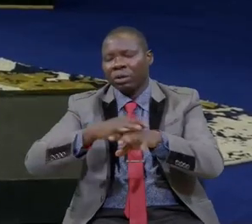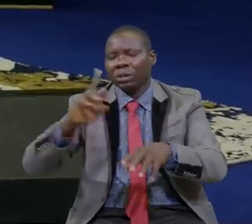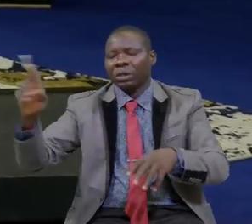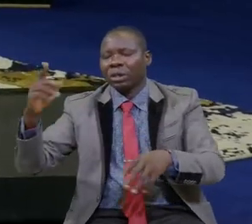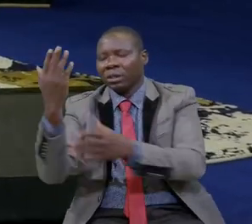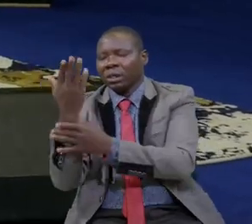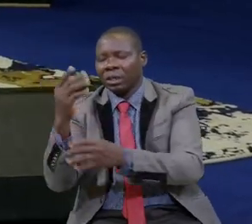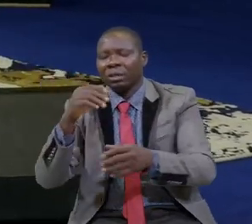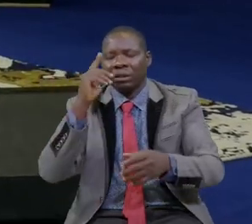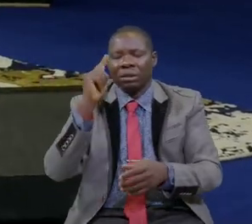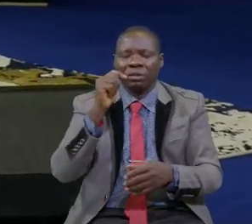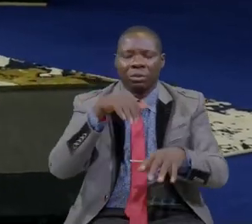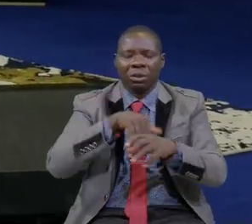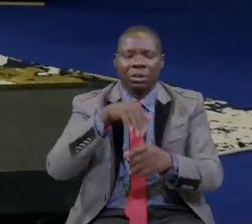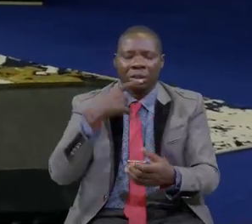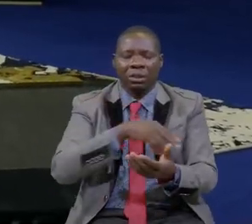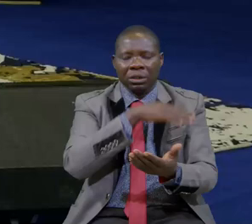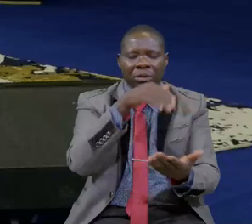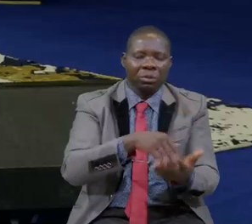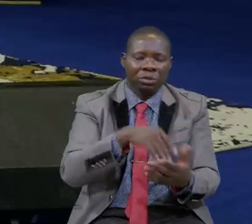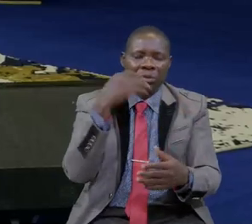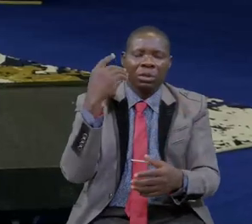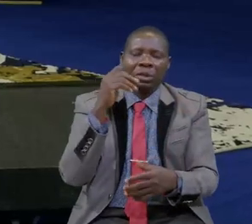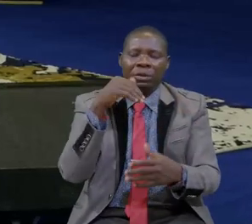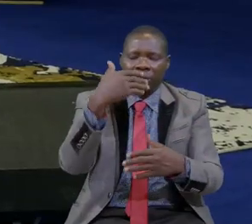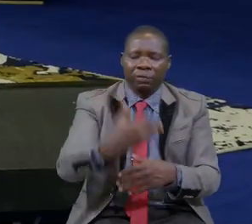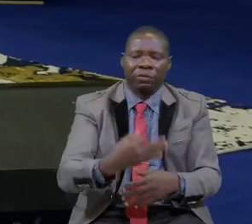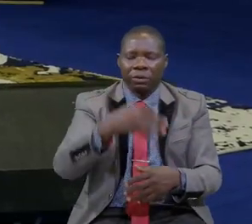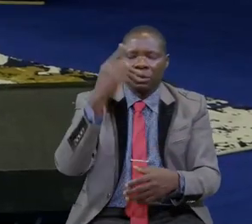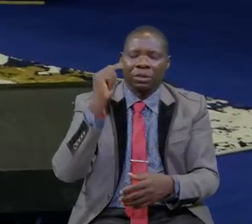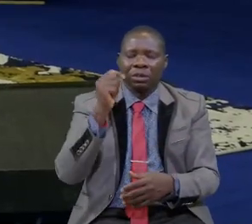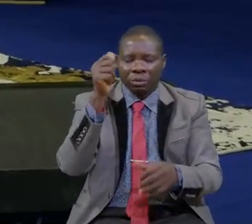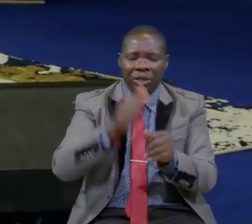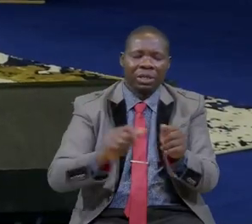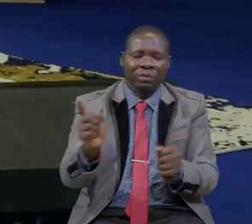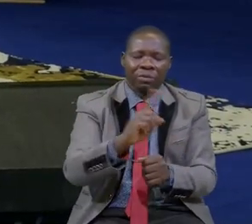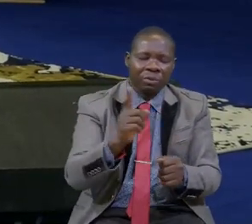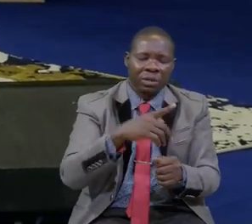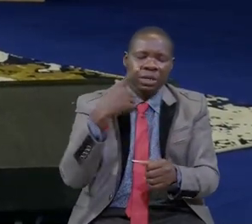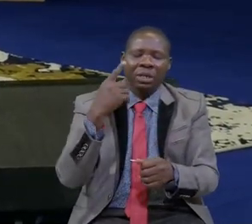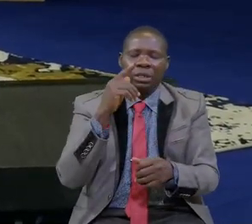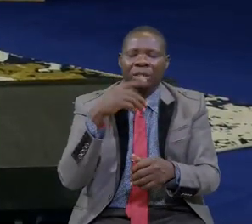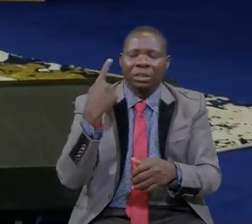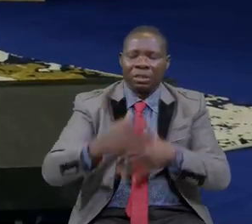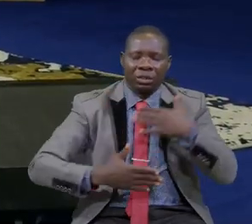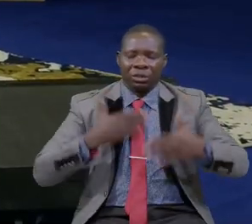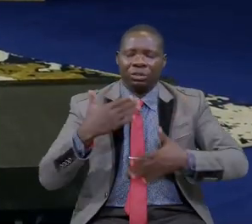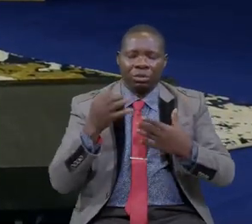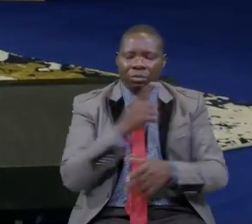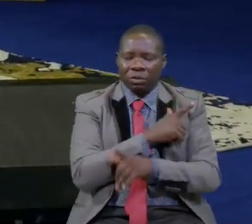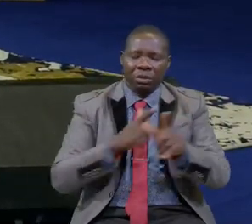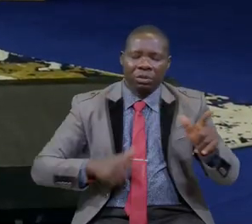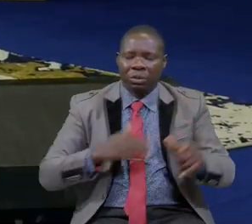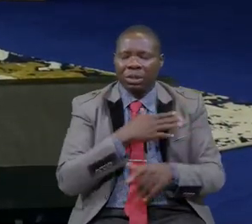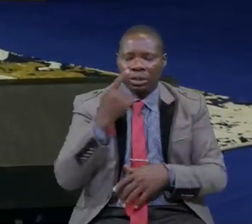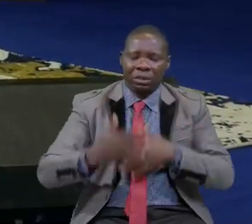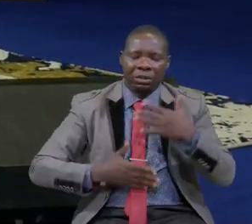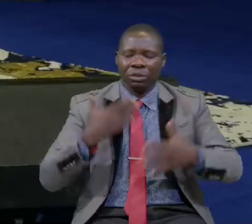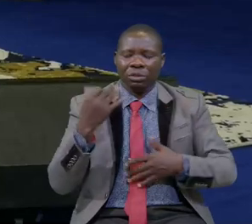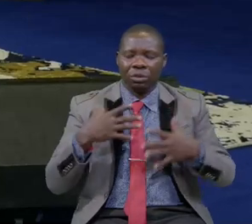in the middle, in front, testimony everywhere. The joy of the Lord and the joy of